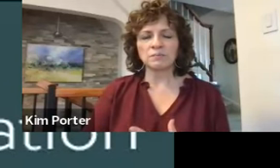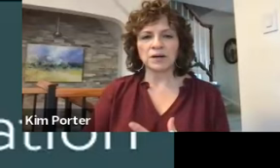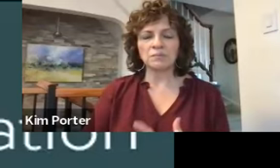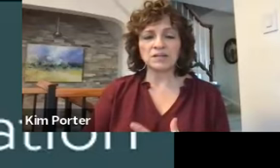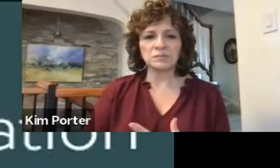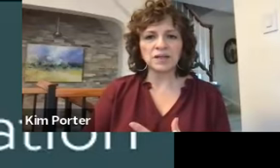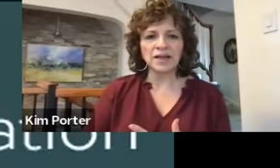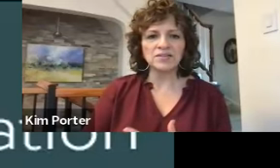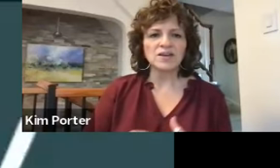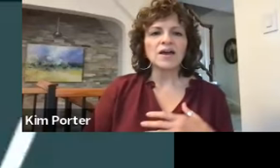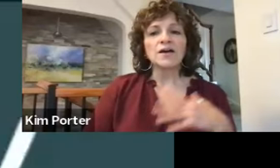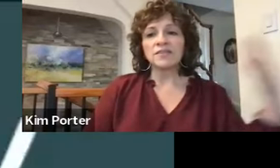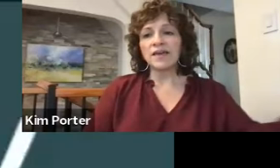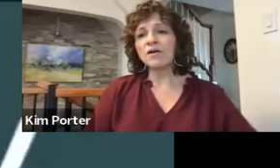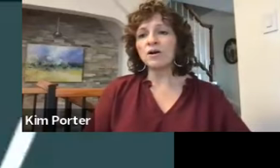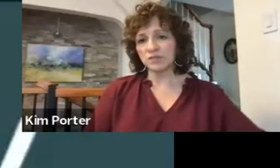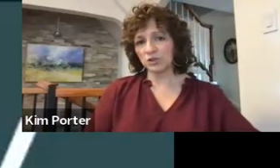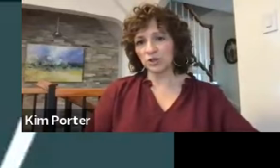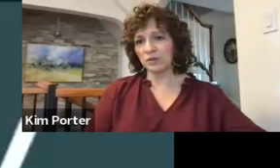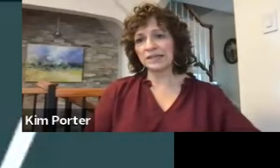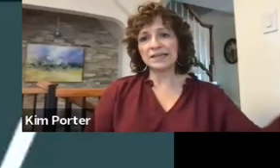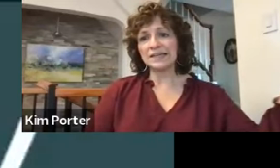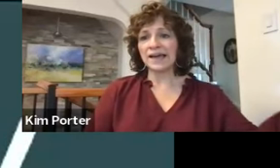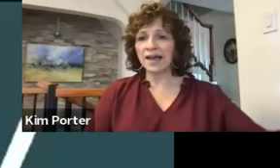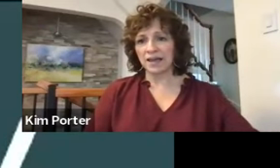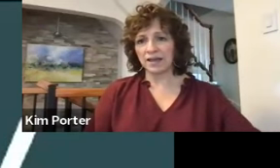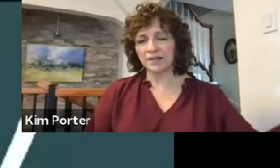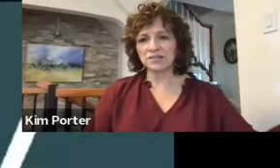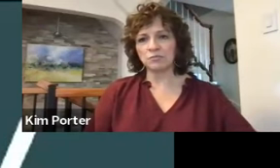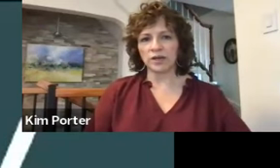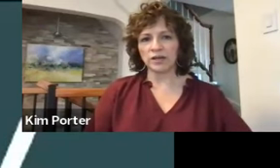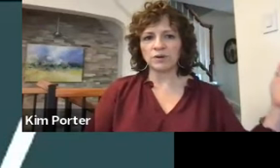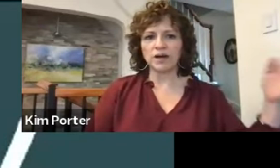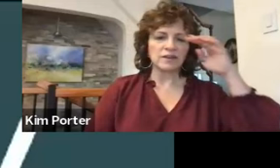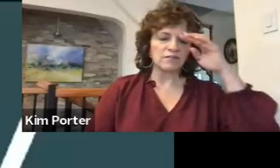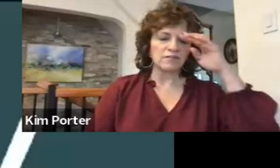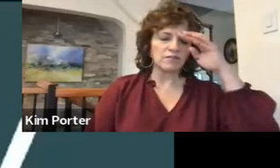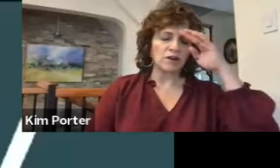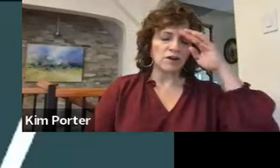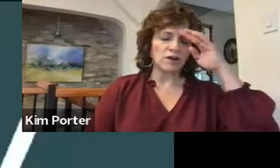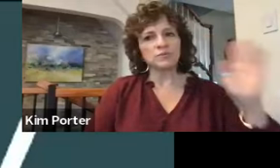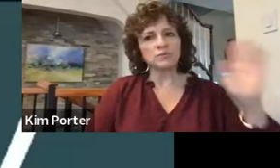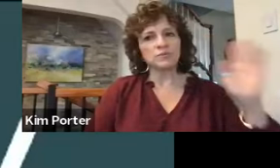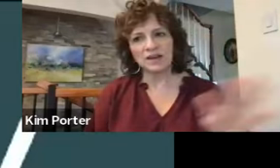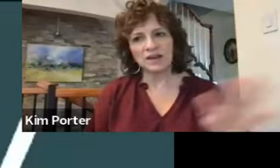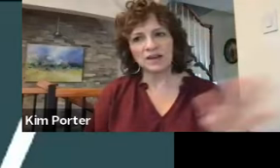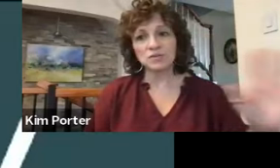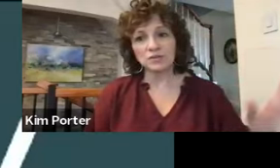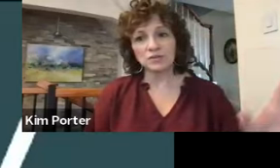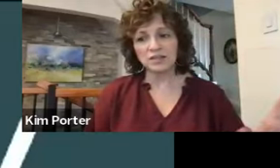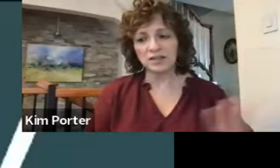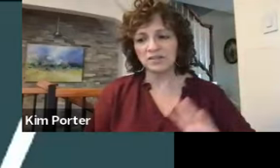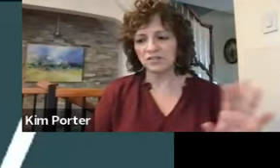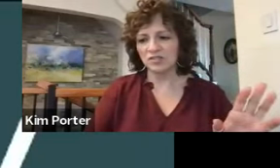really unpleasant place. They go off to treatment. Yay, that's a win, right? We're going to see